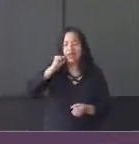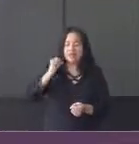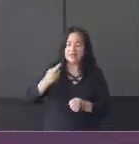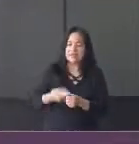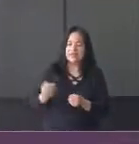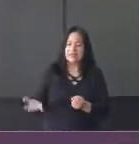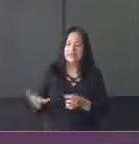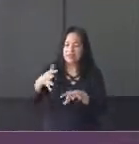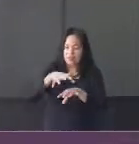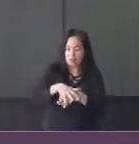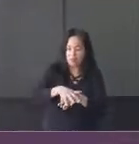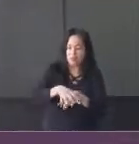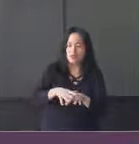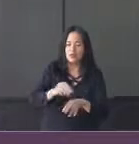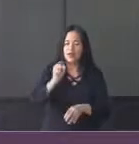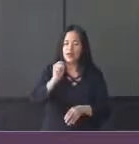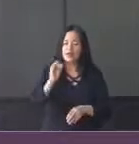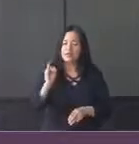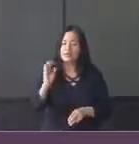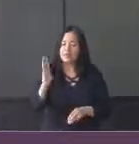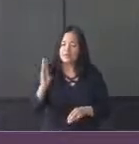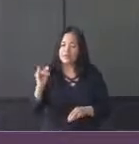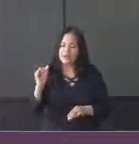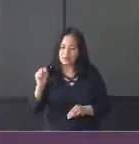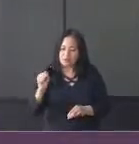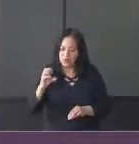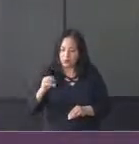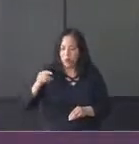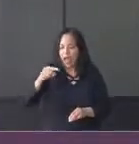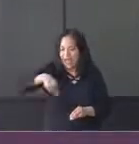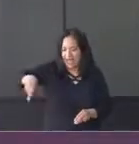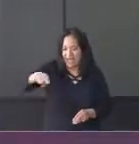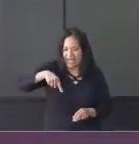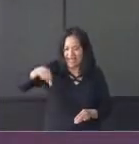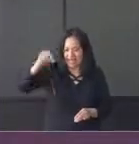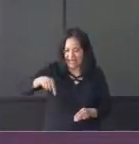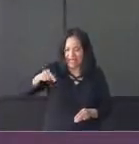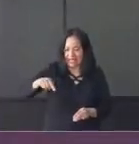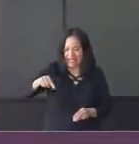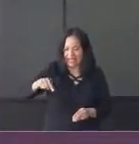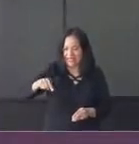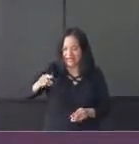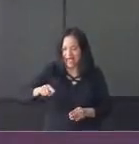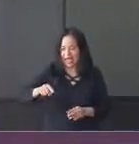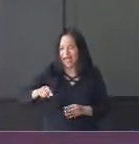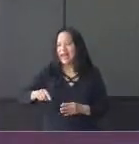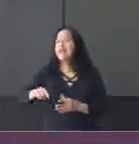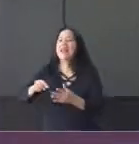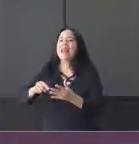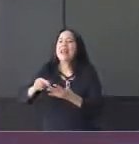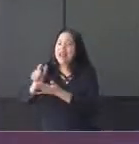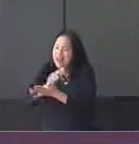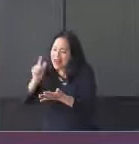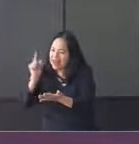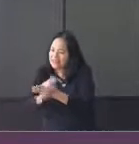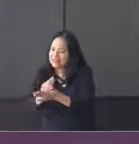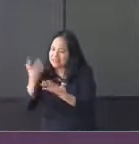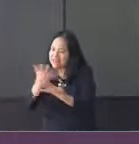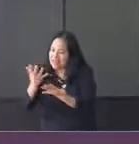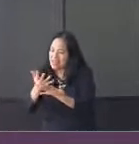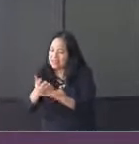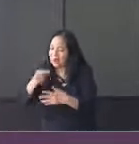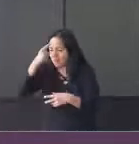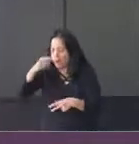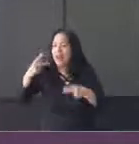of Inclusion and Social Wellbeing, CIVISO, is the area in charge of formulating public policies for